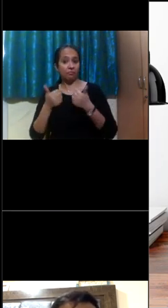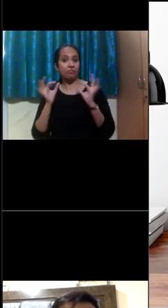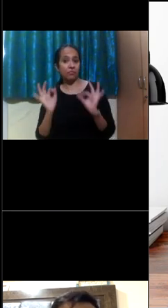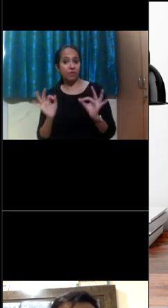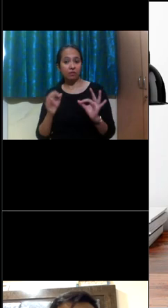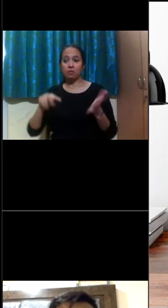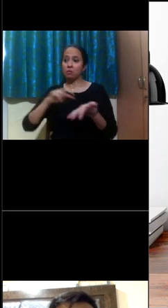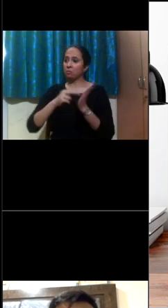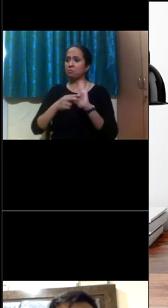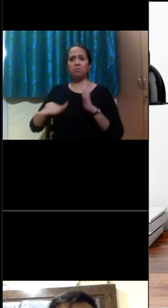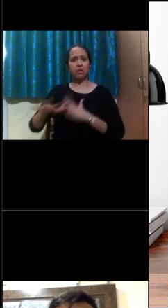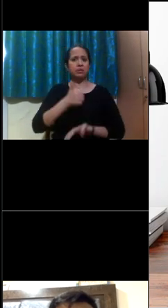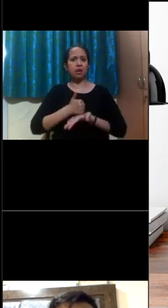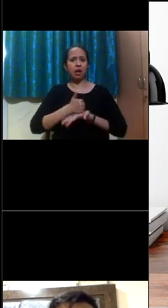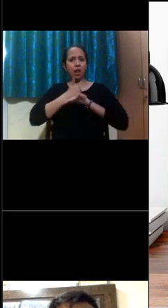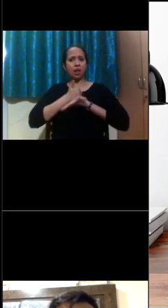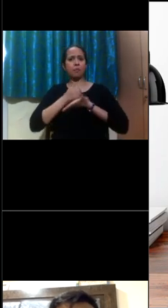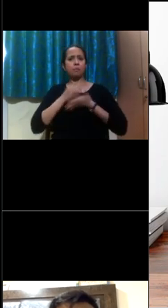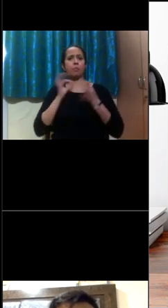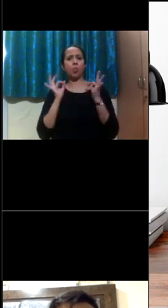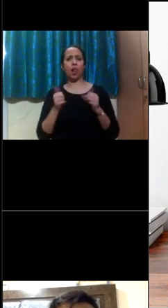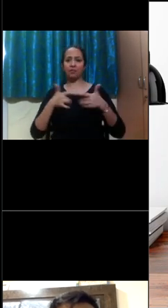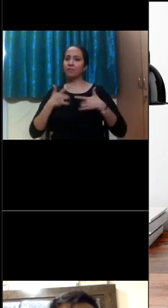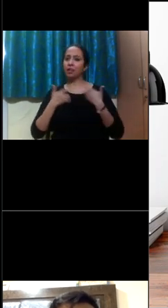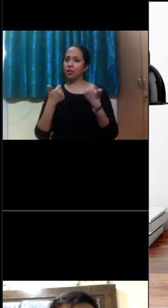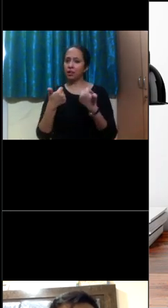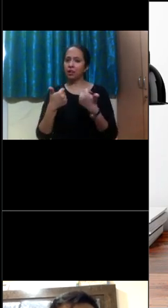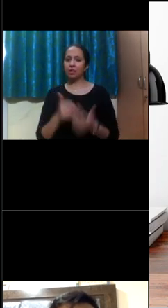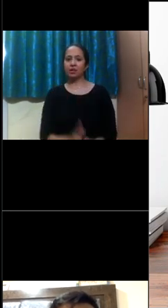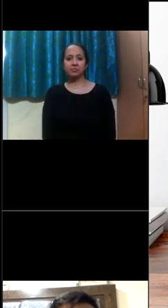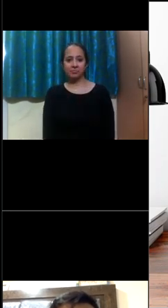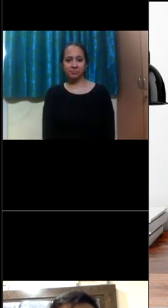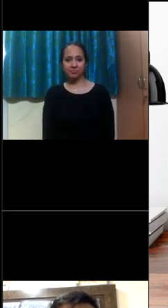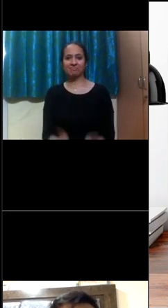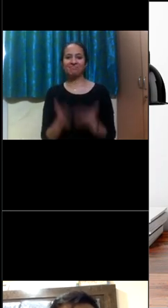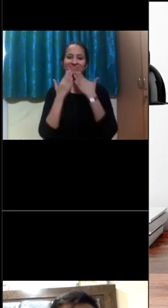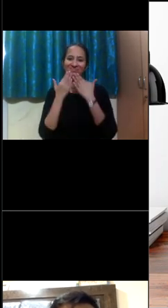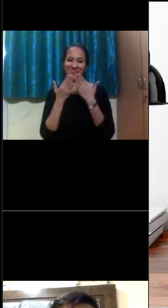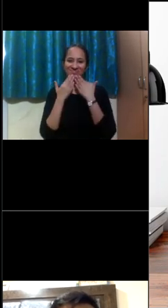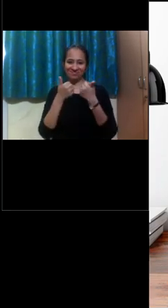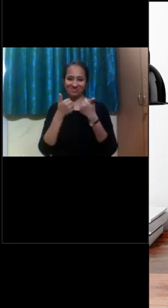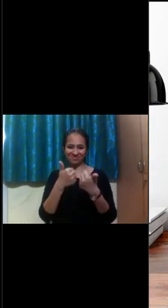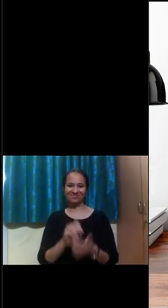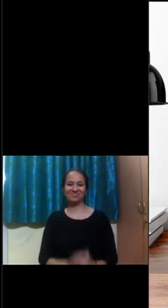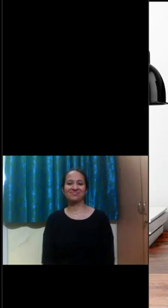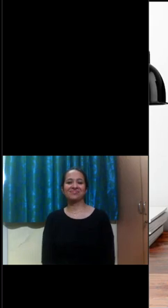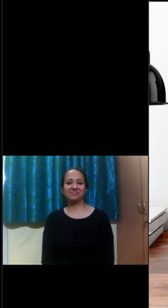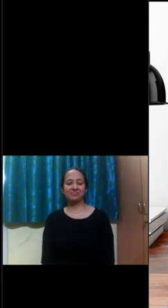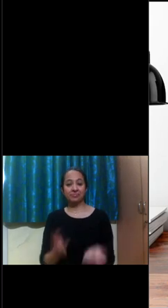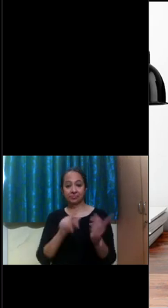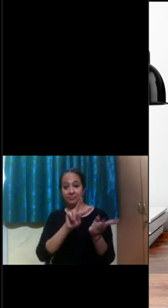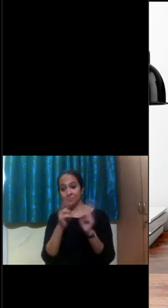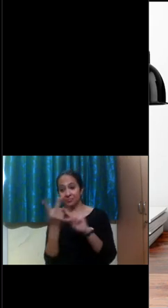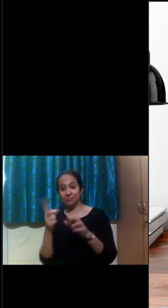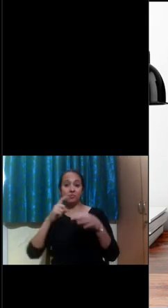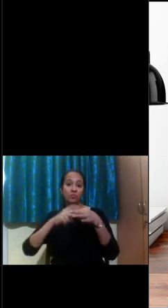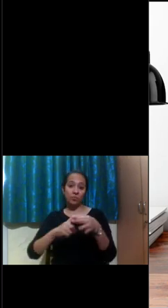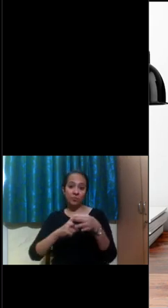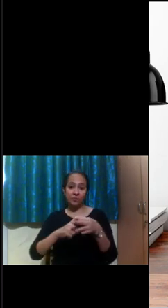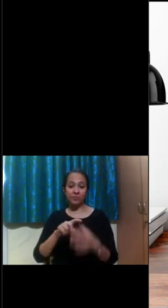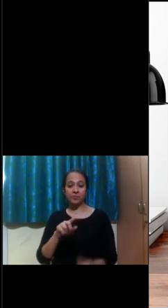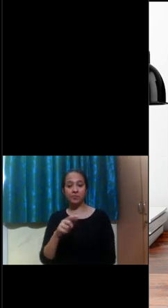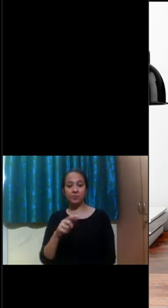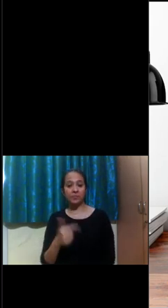helpful one. Yeah. Thank you, Sunny. Um, my next question again to the